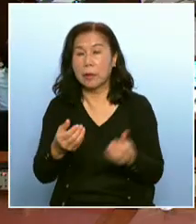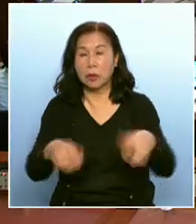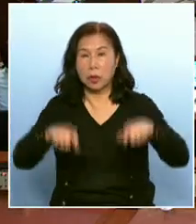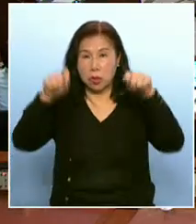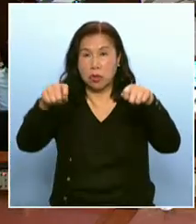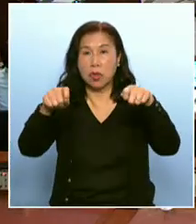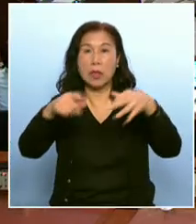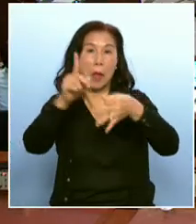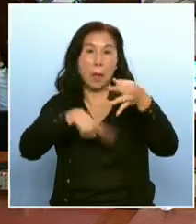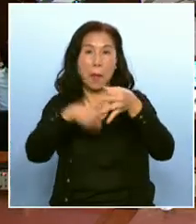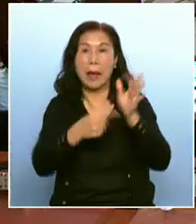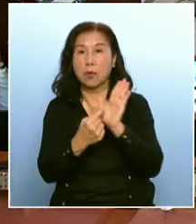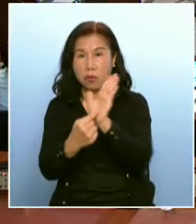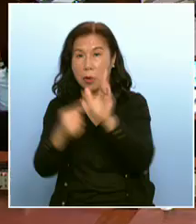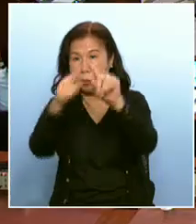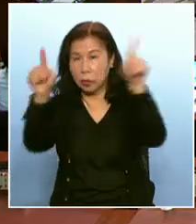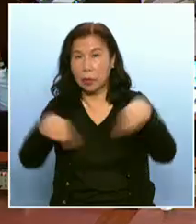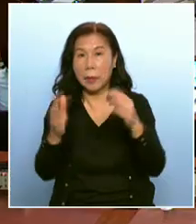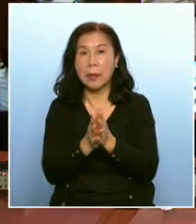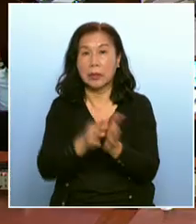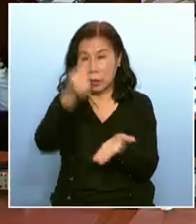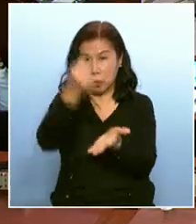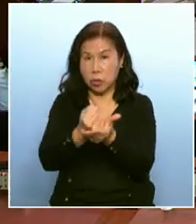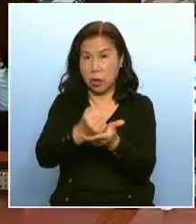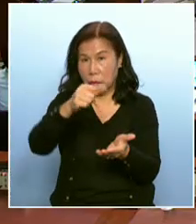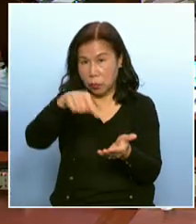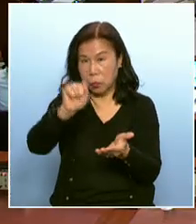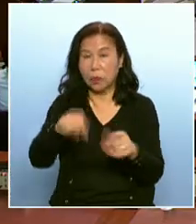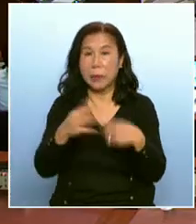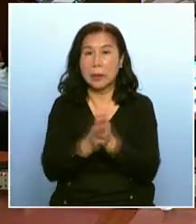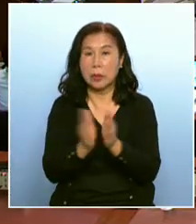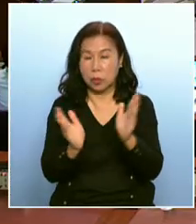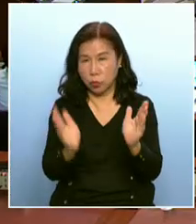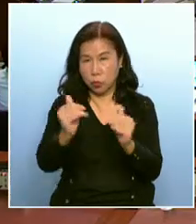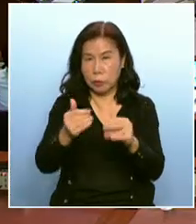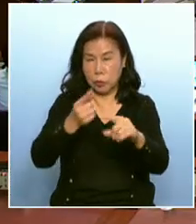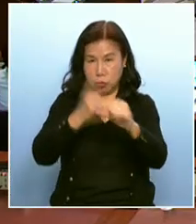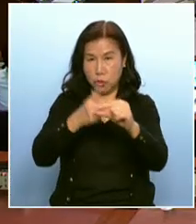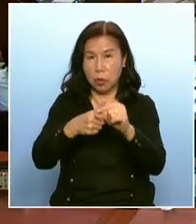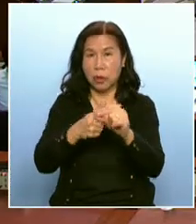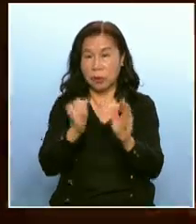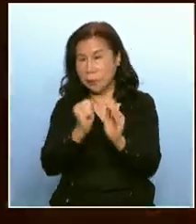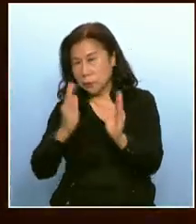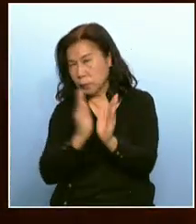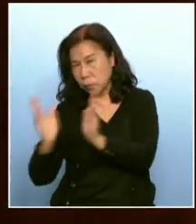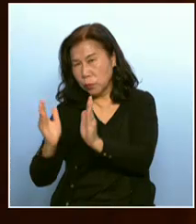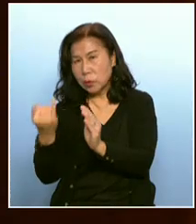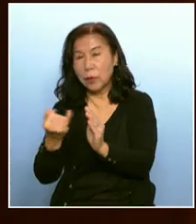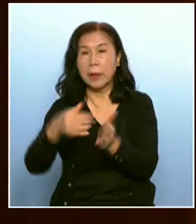stamp on the ballot paper. 2 other staff members will demonstrate the ballot paper samples in the